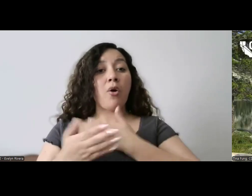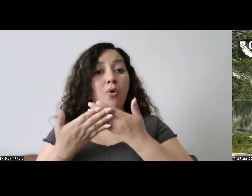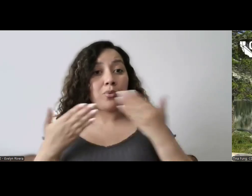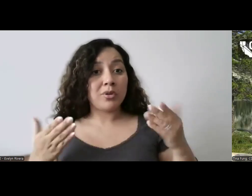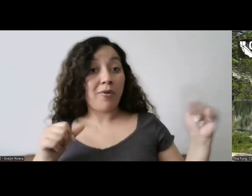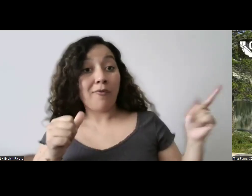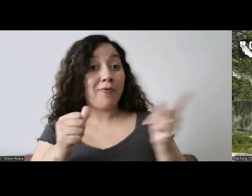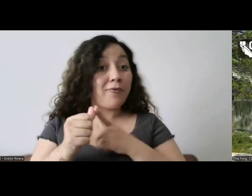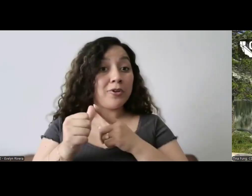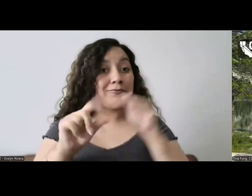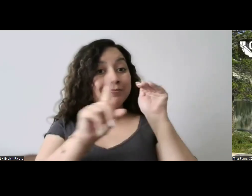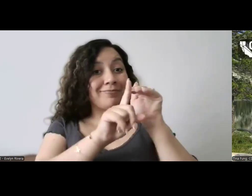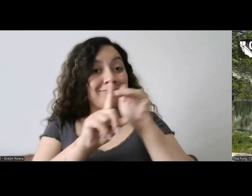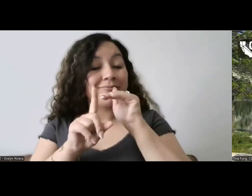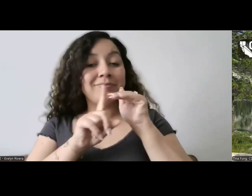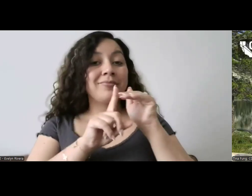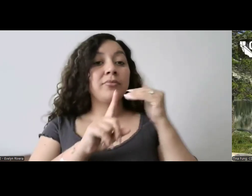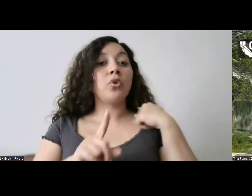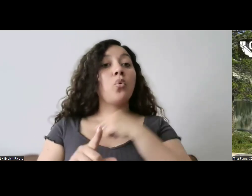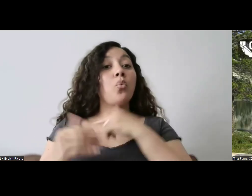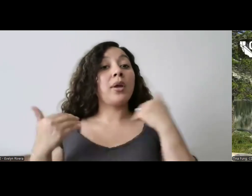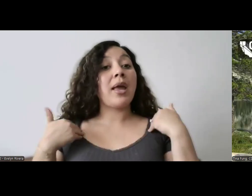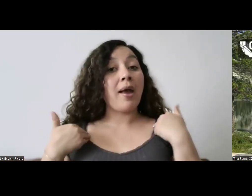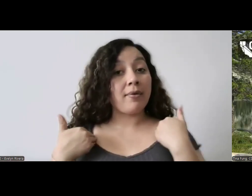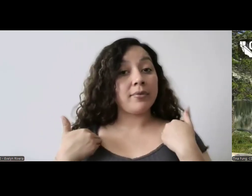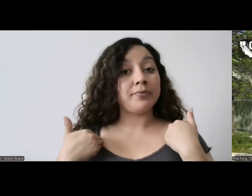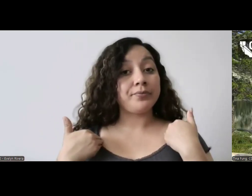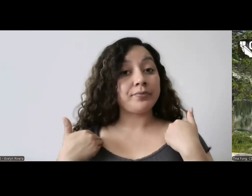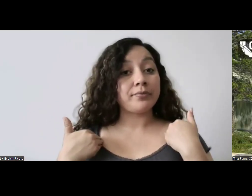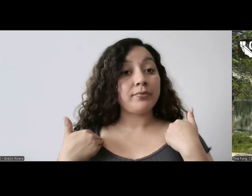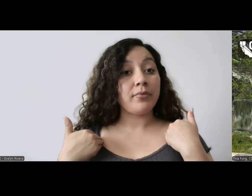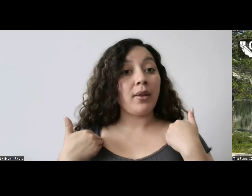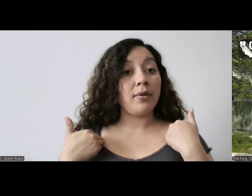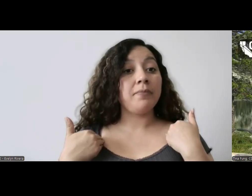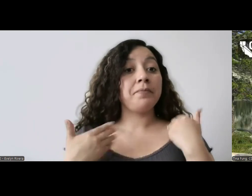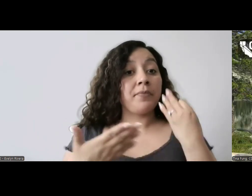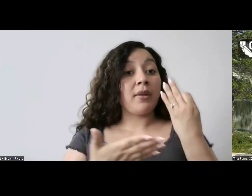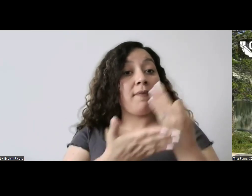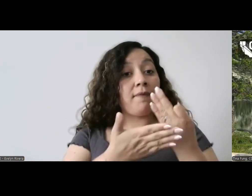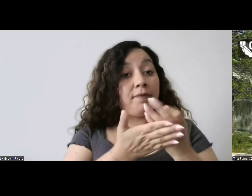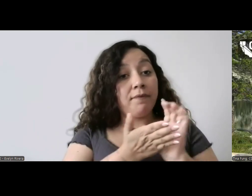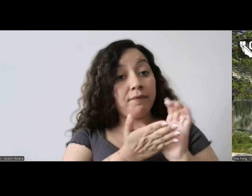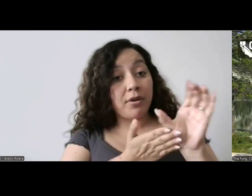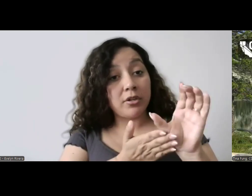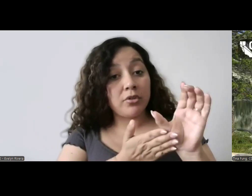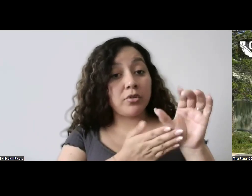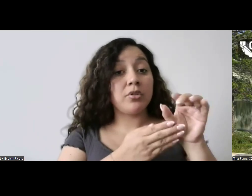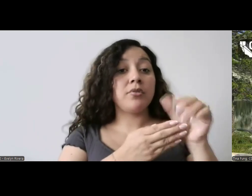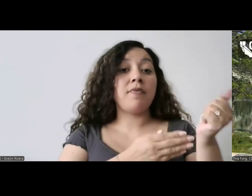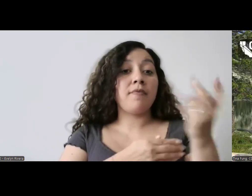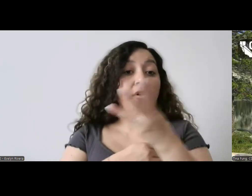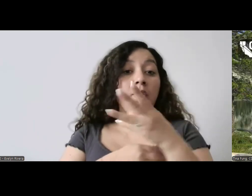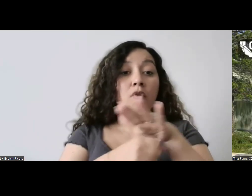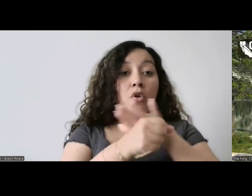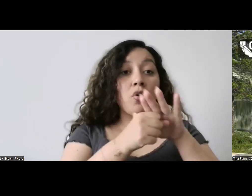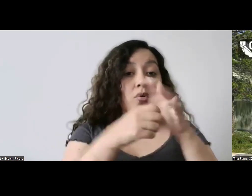update is we had funded several local health jurisdictions as part